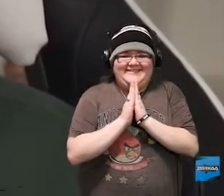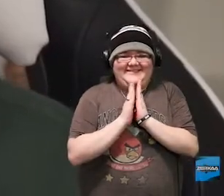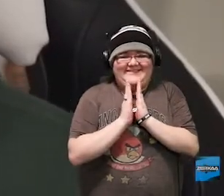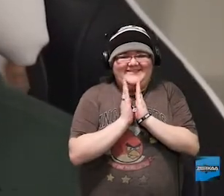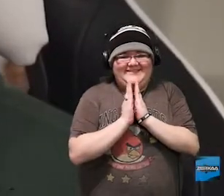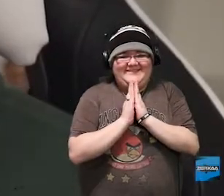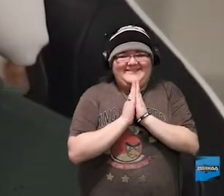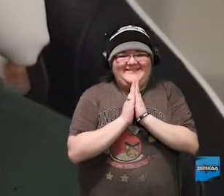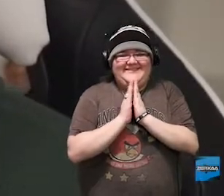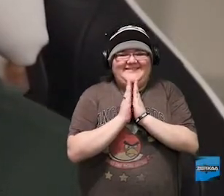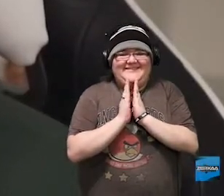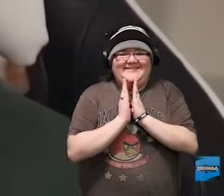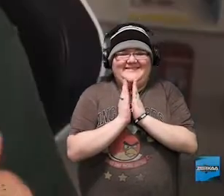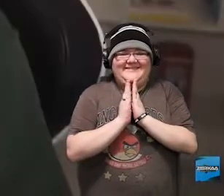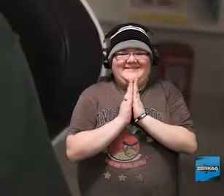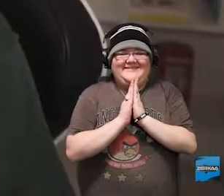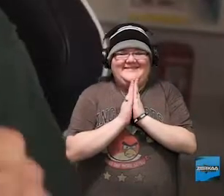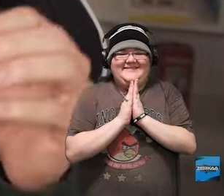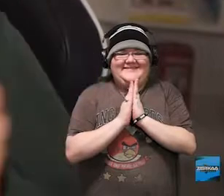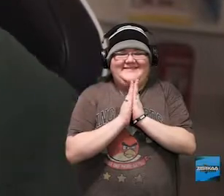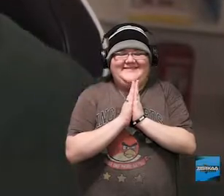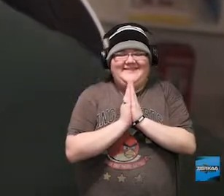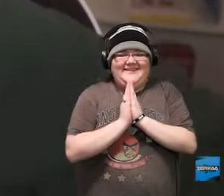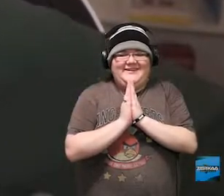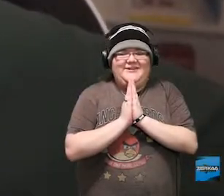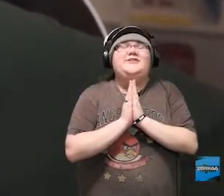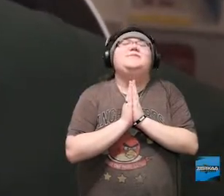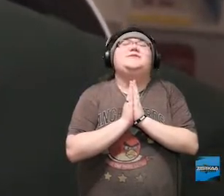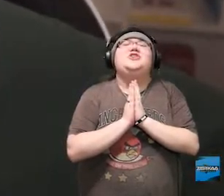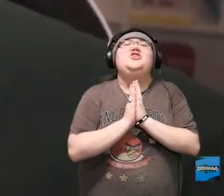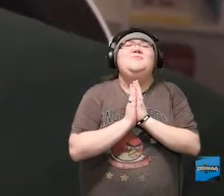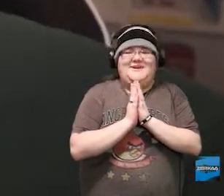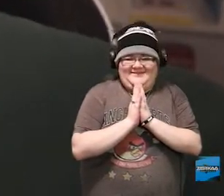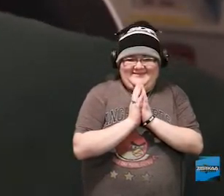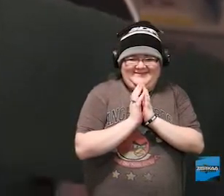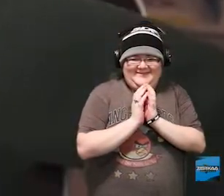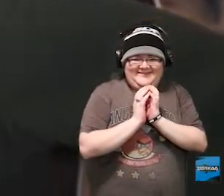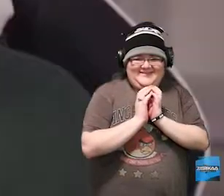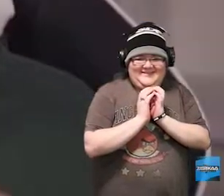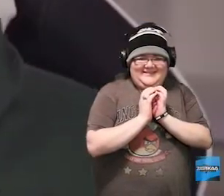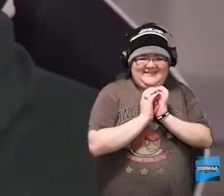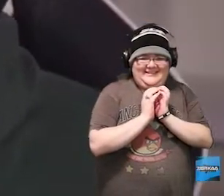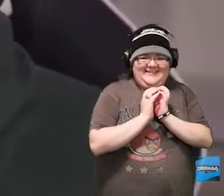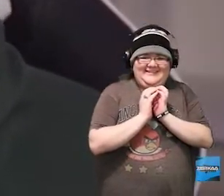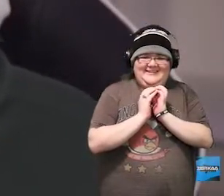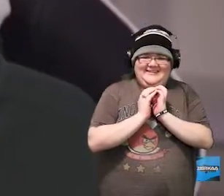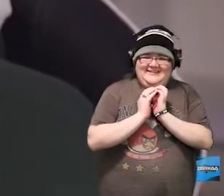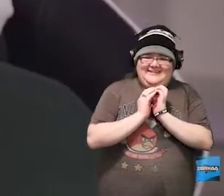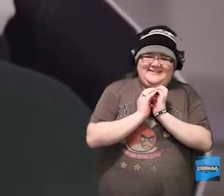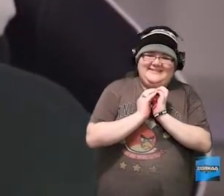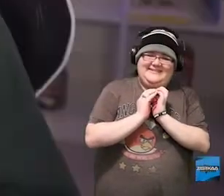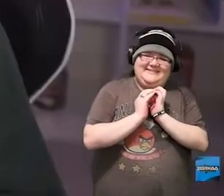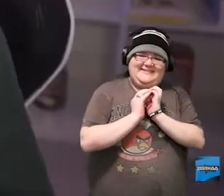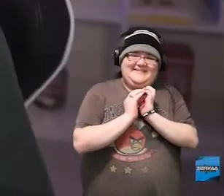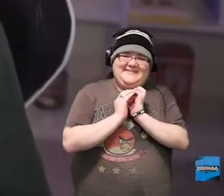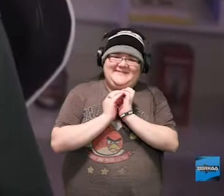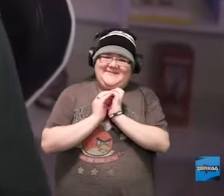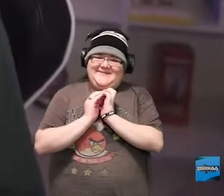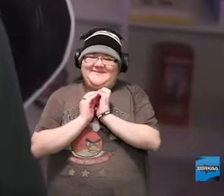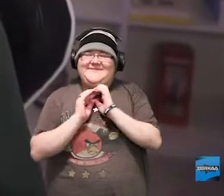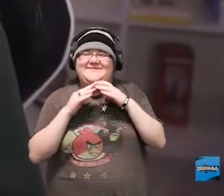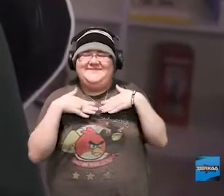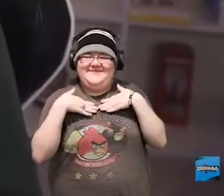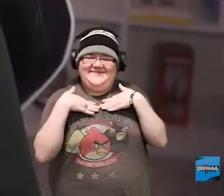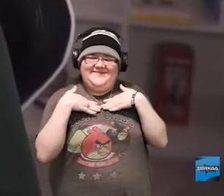them as frequent as I can on this channel for you. But yeah, make sure you are subscribed to this channel. We're catching up. We are slowly catching up with Kira Bridger.